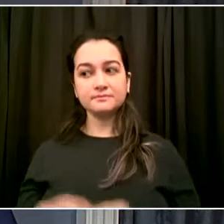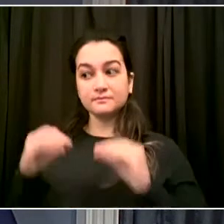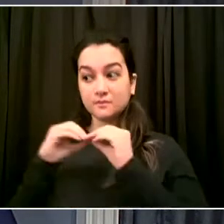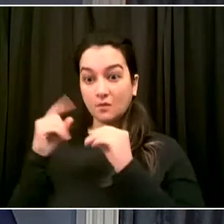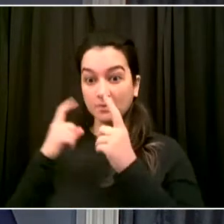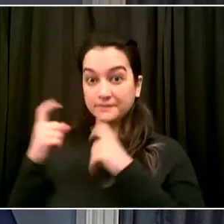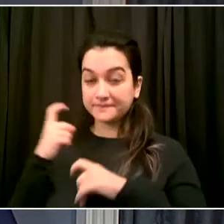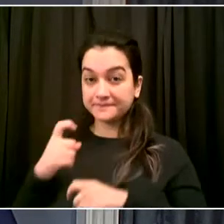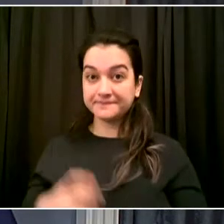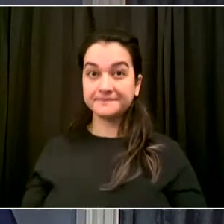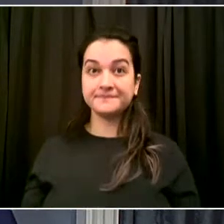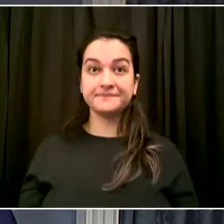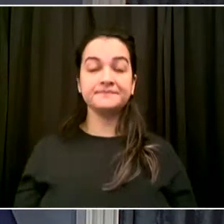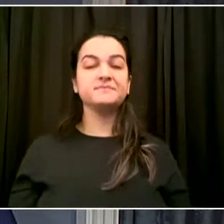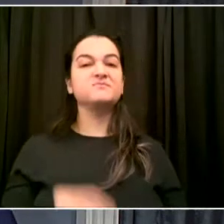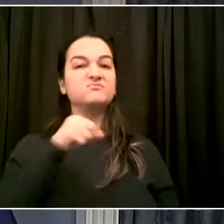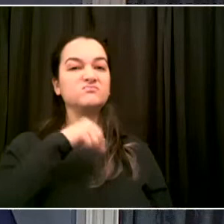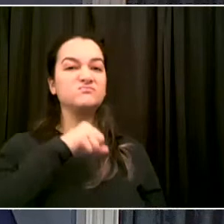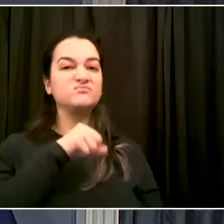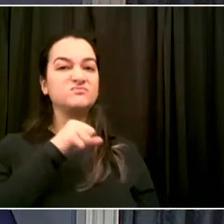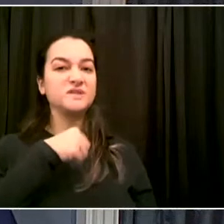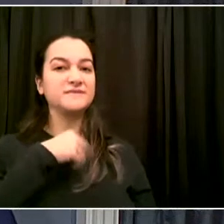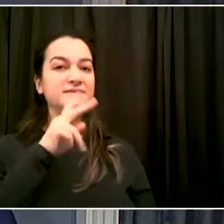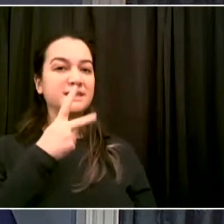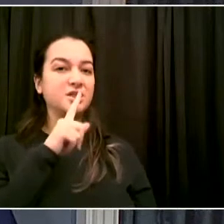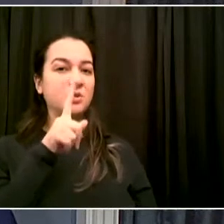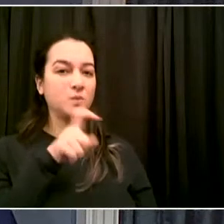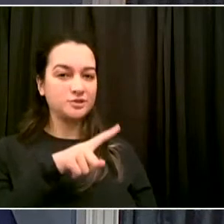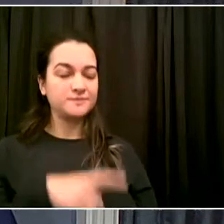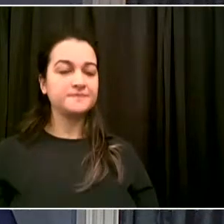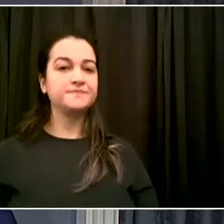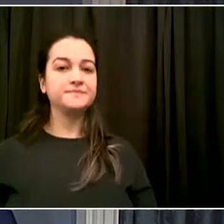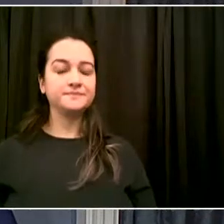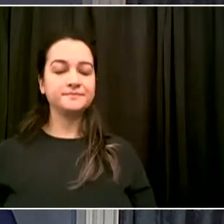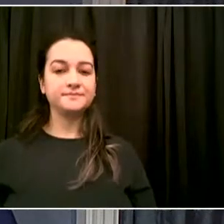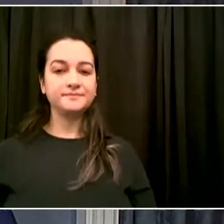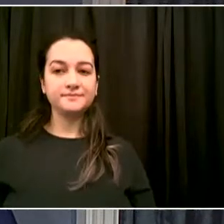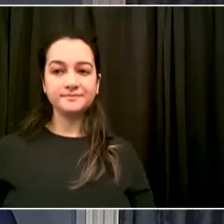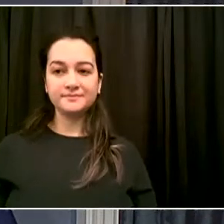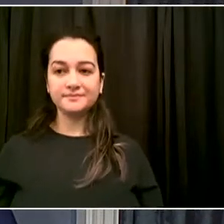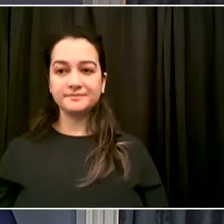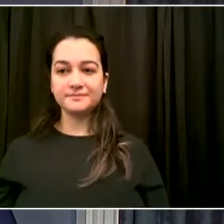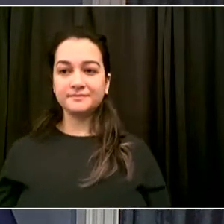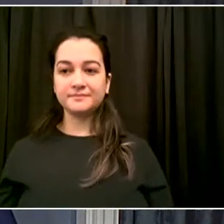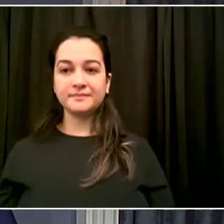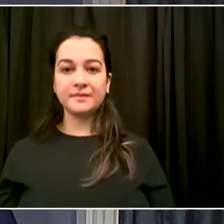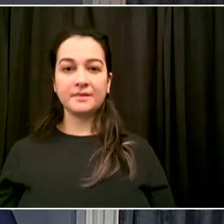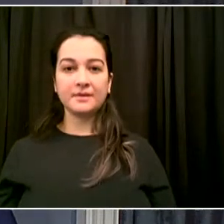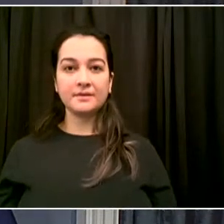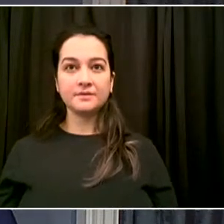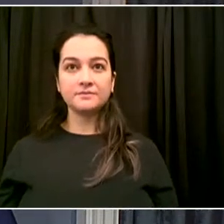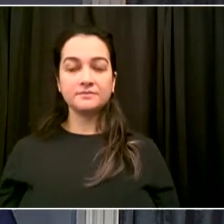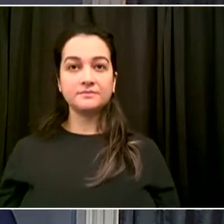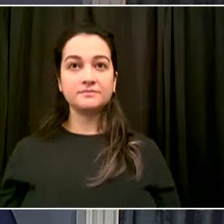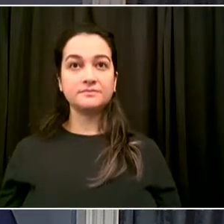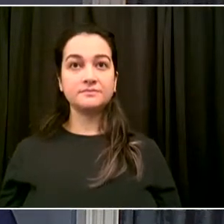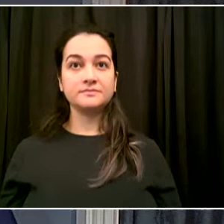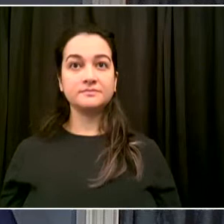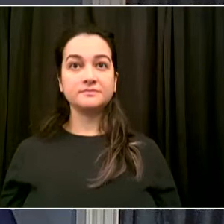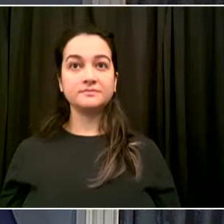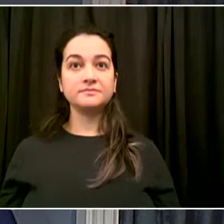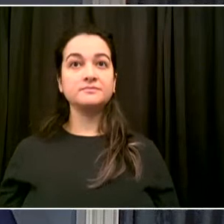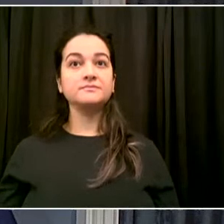this is more of an anecdotal question, but I've been seeing an increase in people not wearing masks. And I've been overhearing people saying, well,